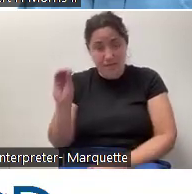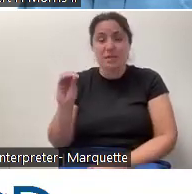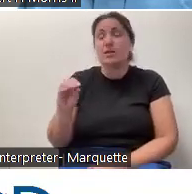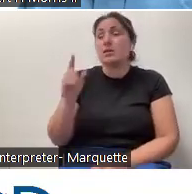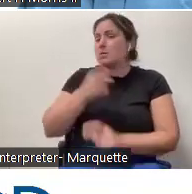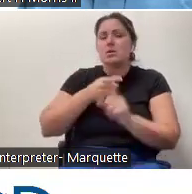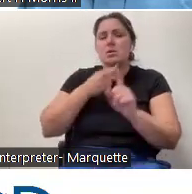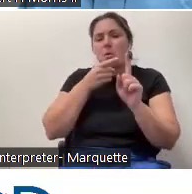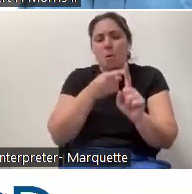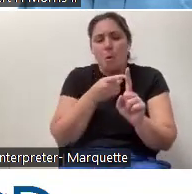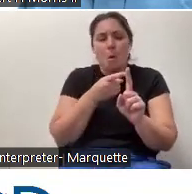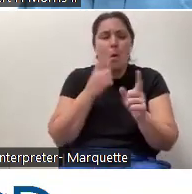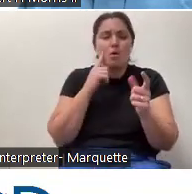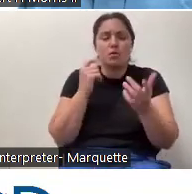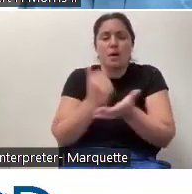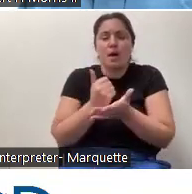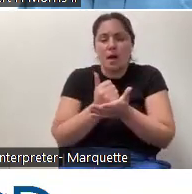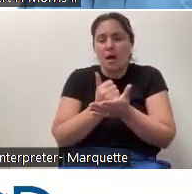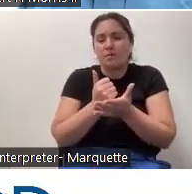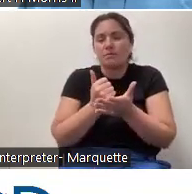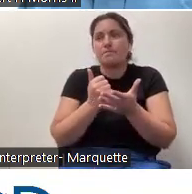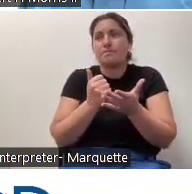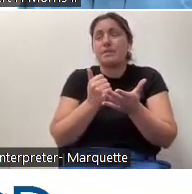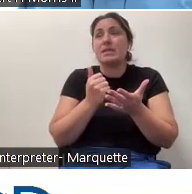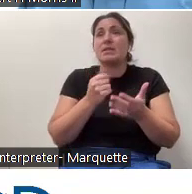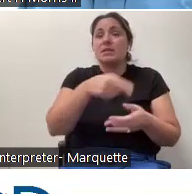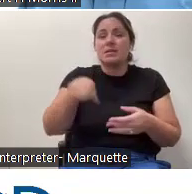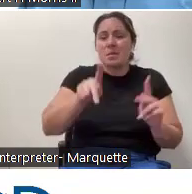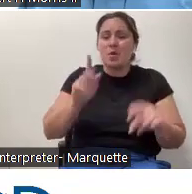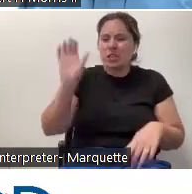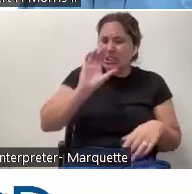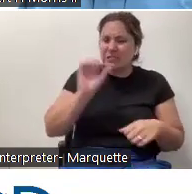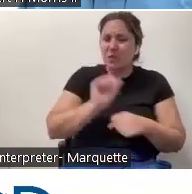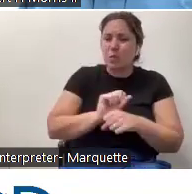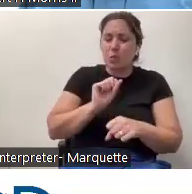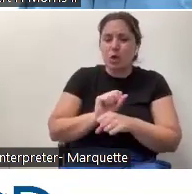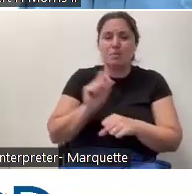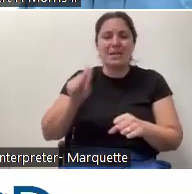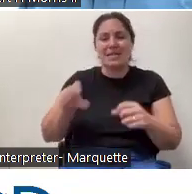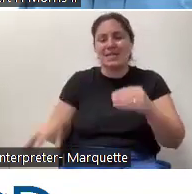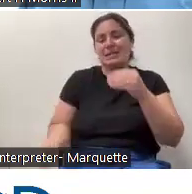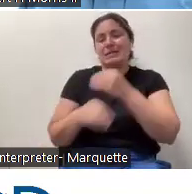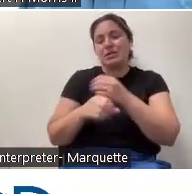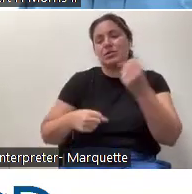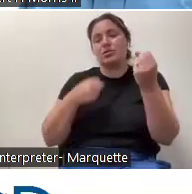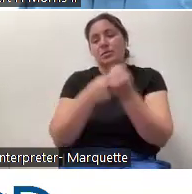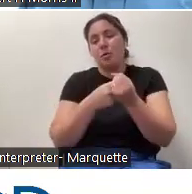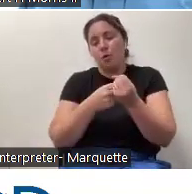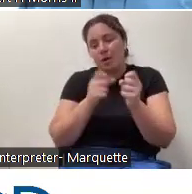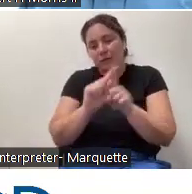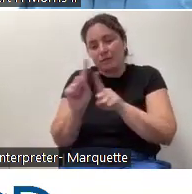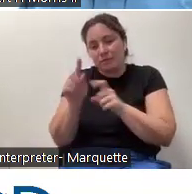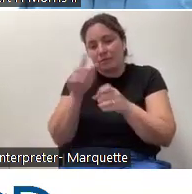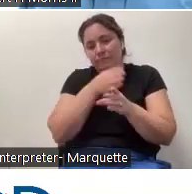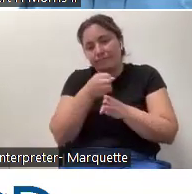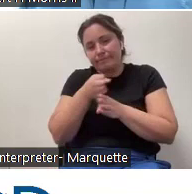was to assist those that are searching for work, but need those extra supports in place in various areas. So it could be